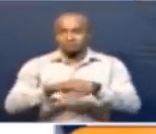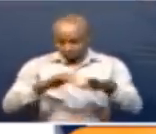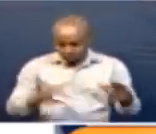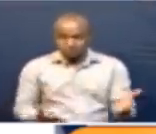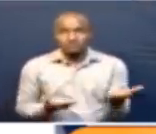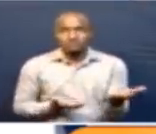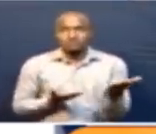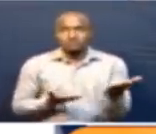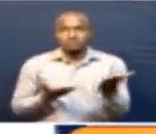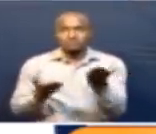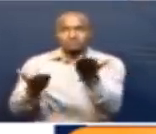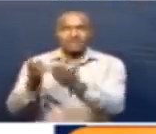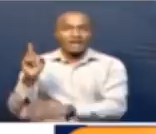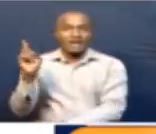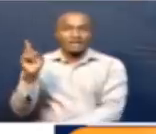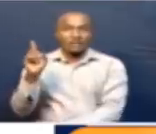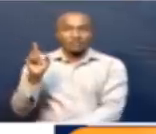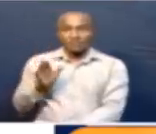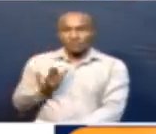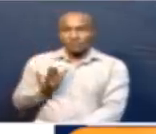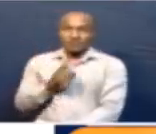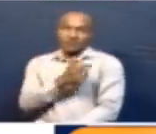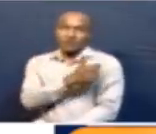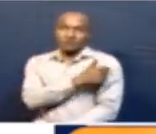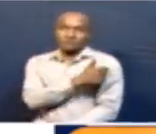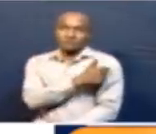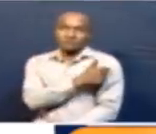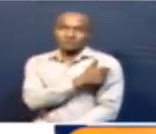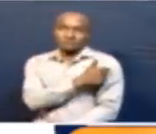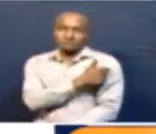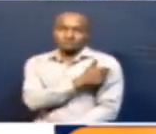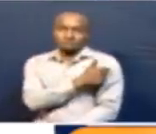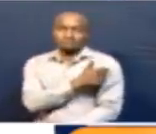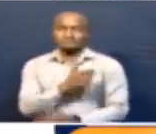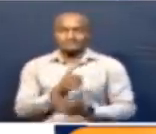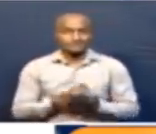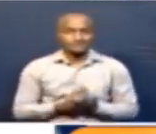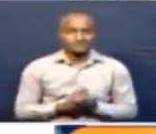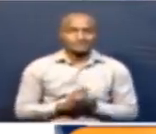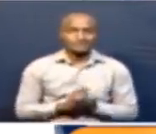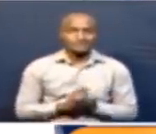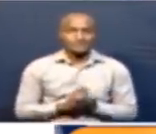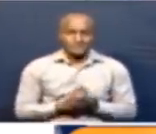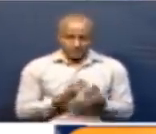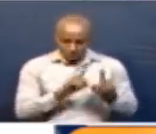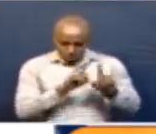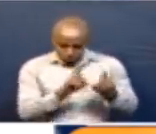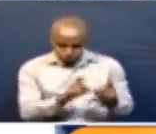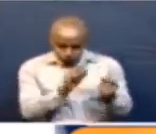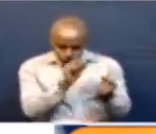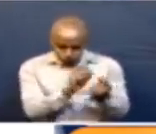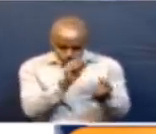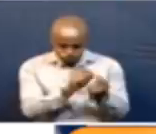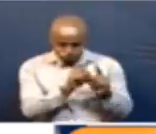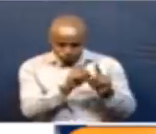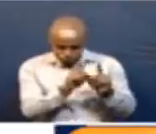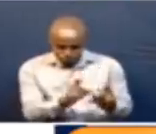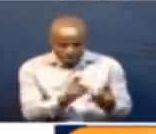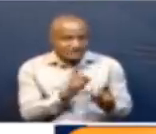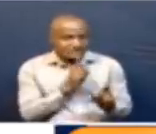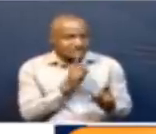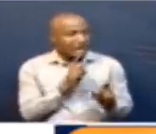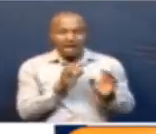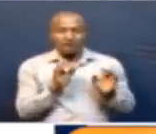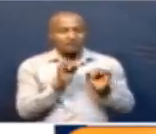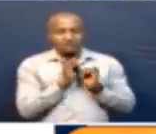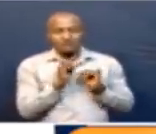the Nairobi Women's Hospital. What we are learning so far is that the test initially, the rape kit, proved